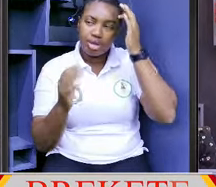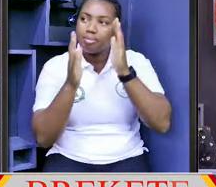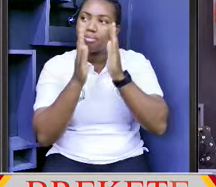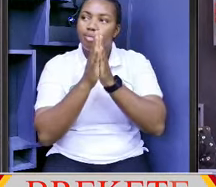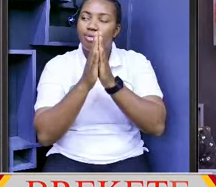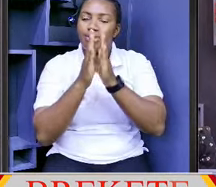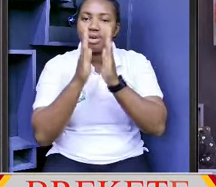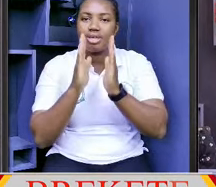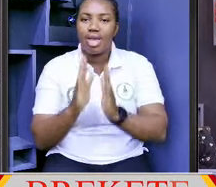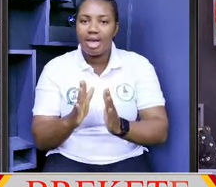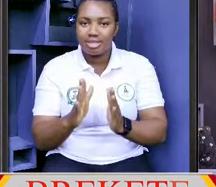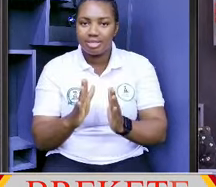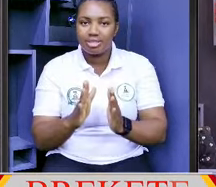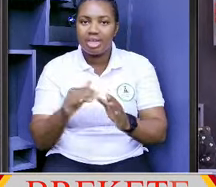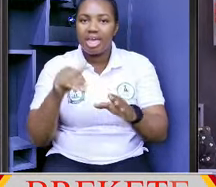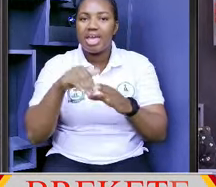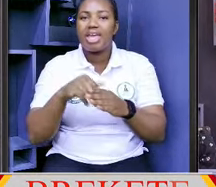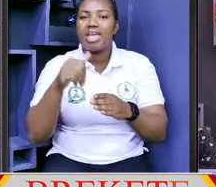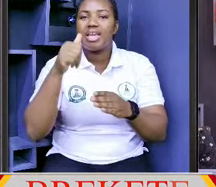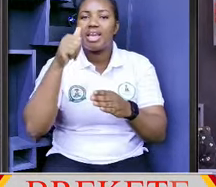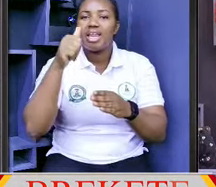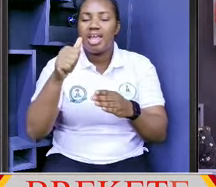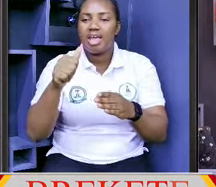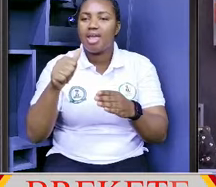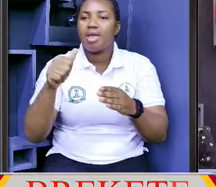prayers in a congregation.